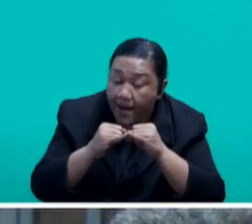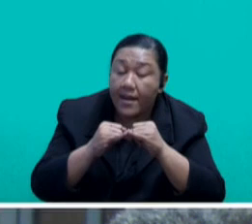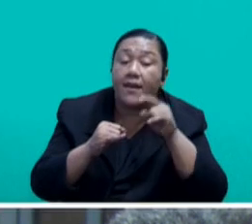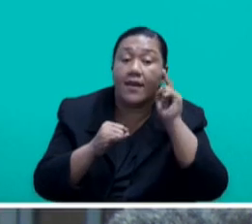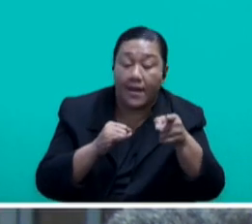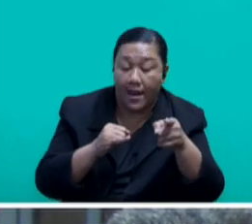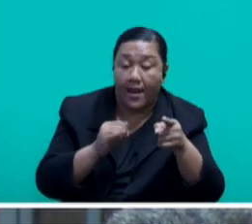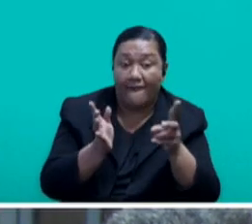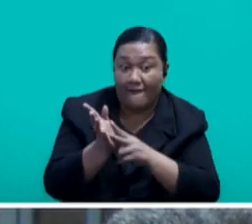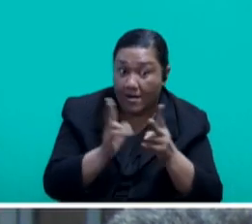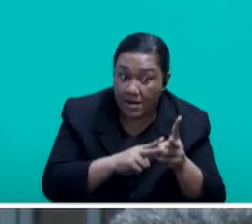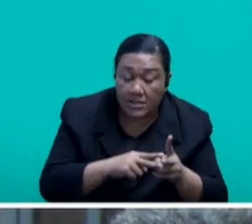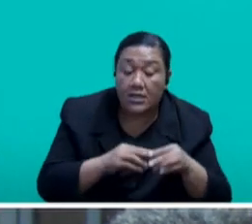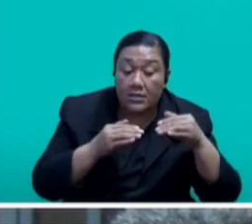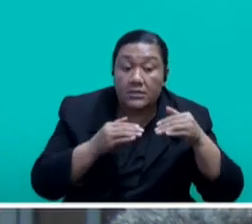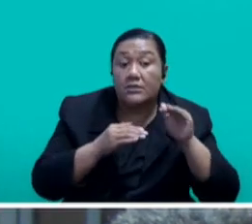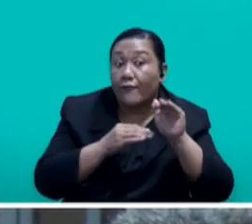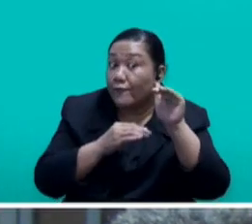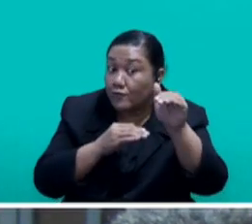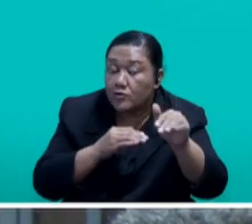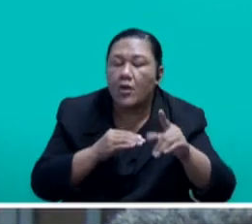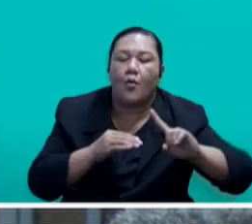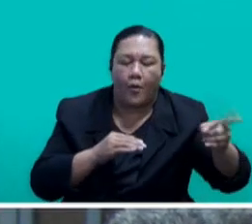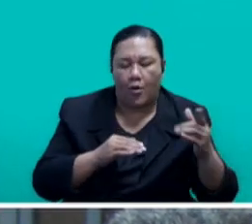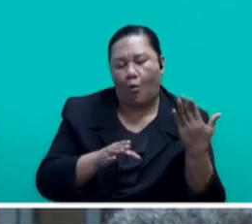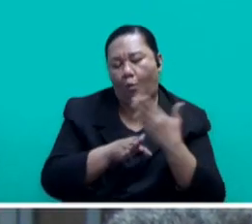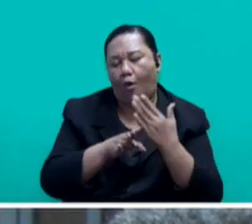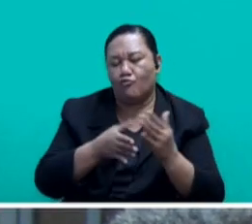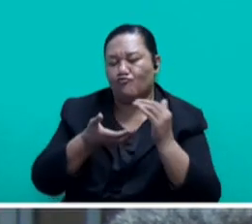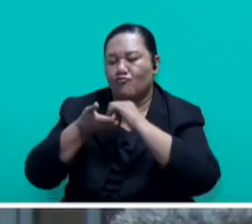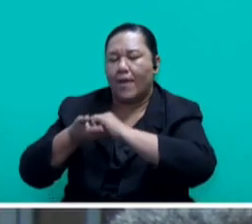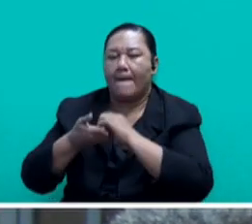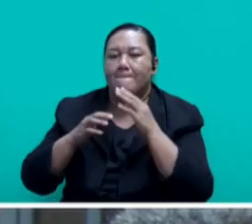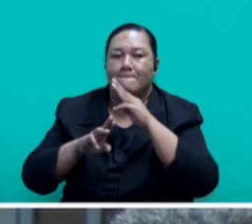Disaster Management will be working closely with Ministries of Agriculture,